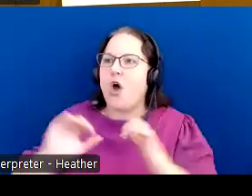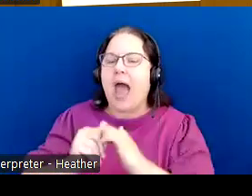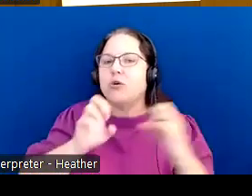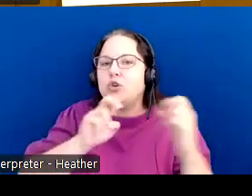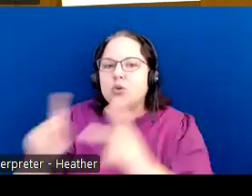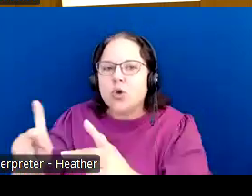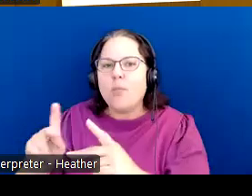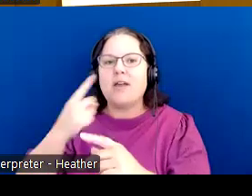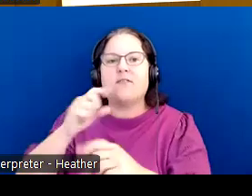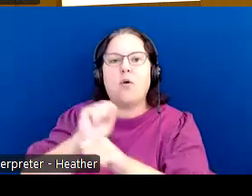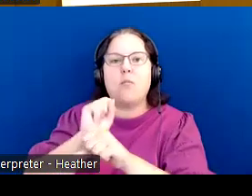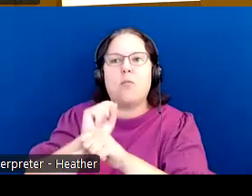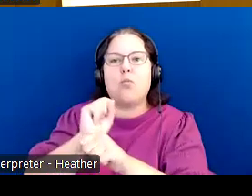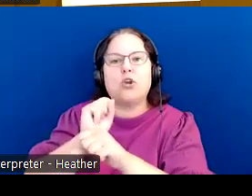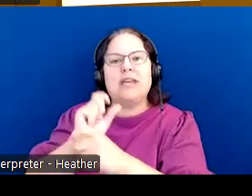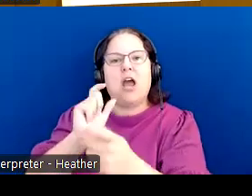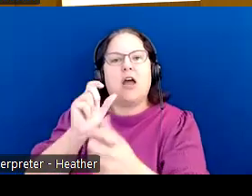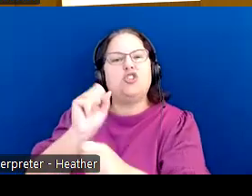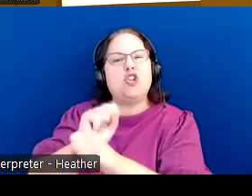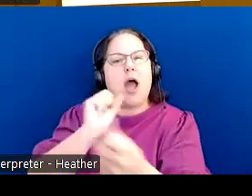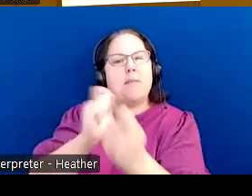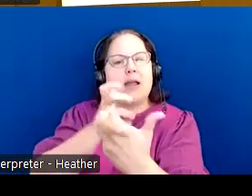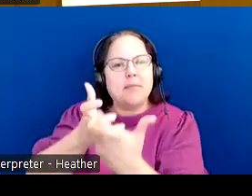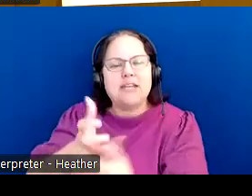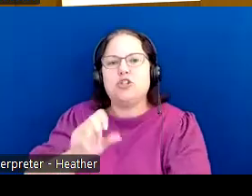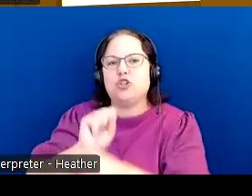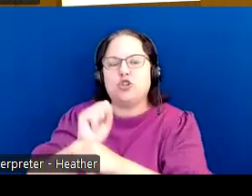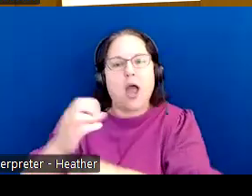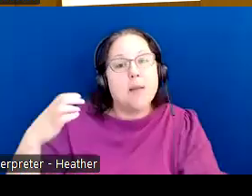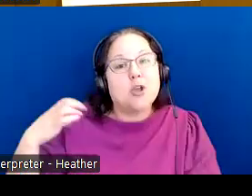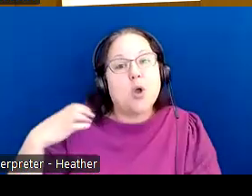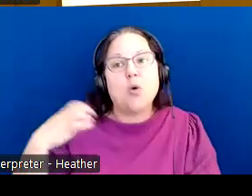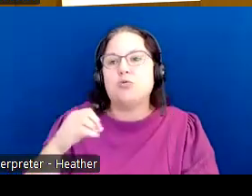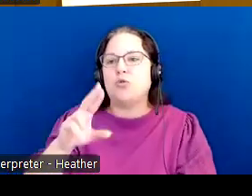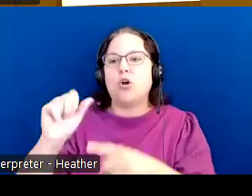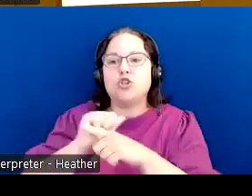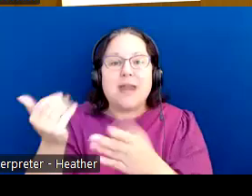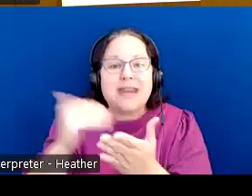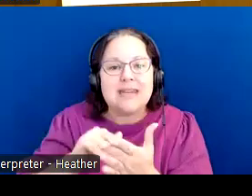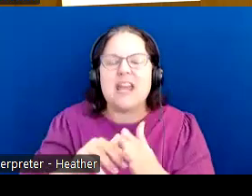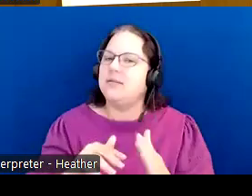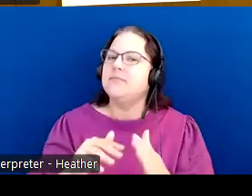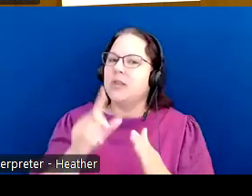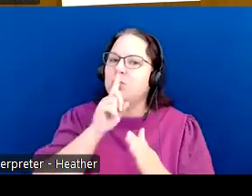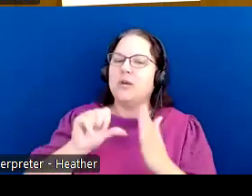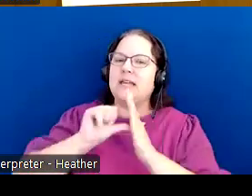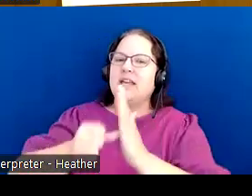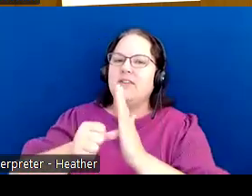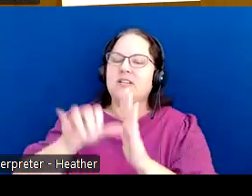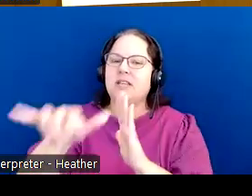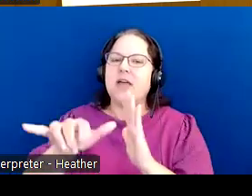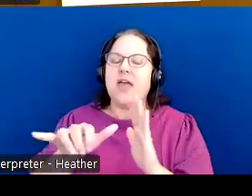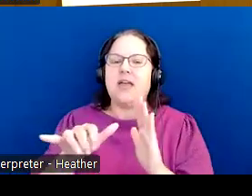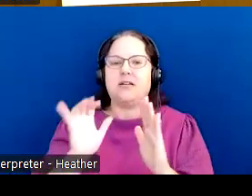on more job accommodations or job coaching or retraining. So we put a lot of emphasis then on